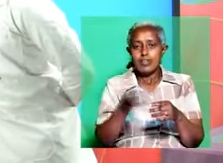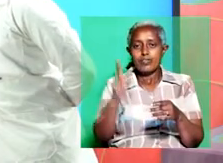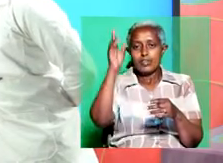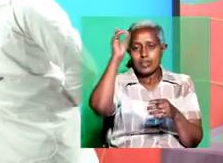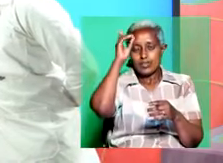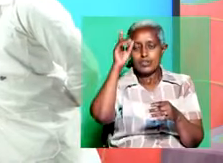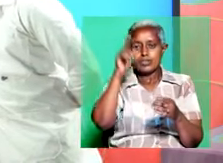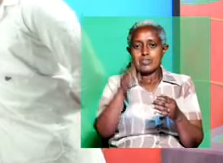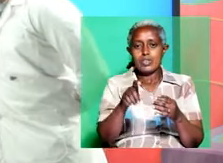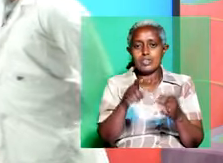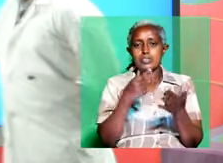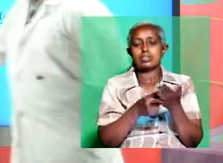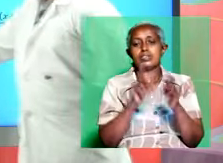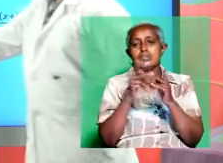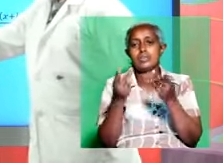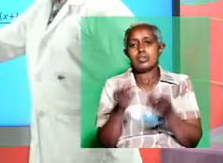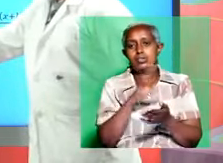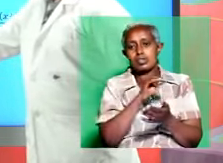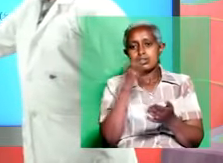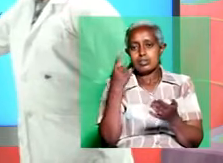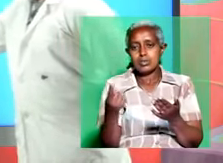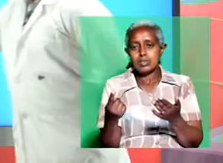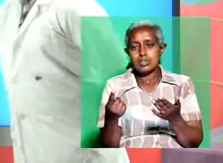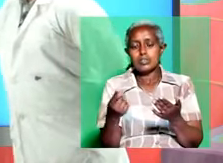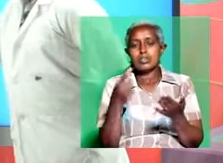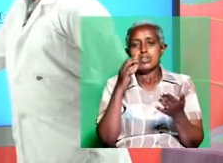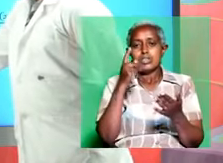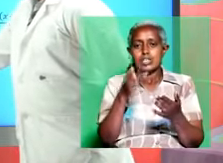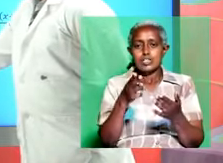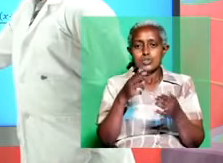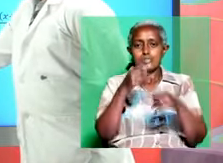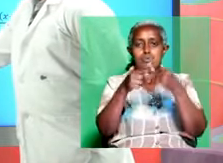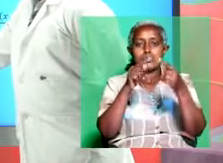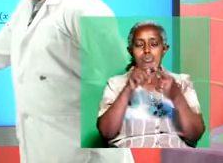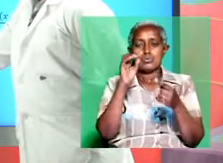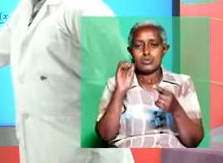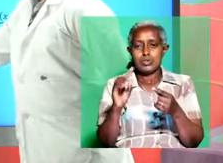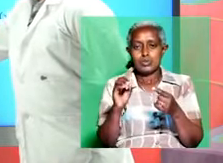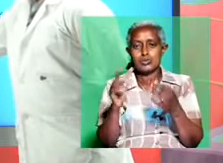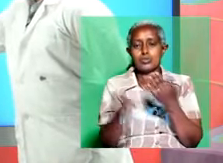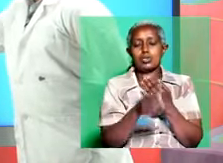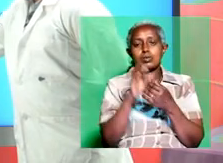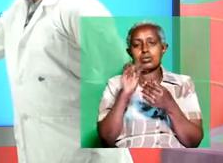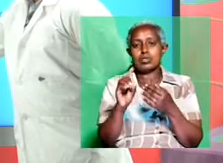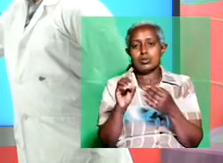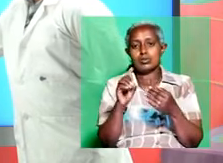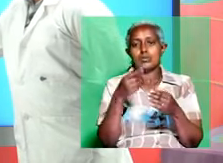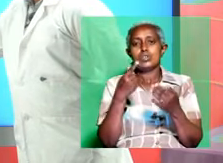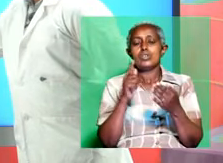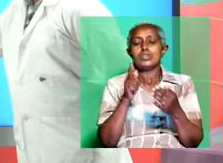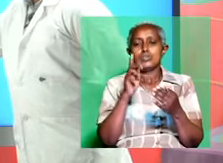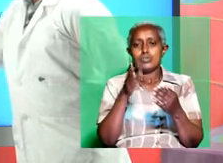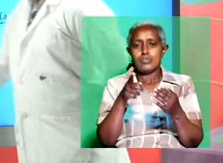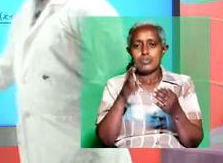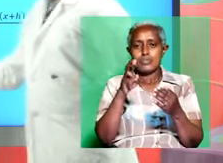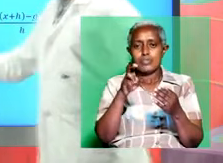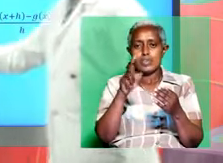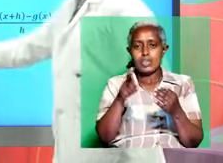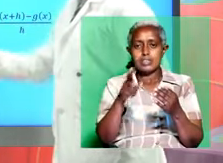of x, this part, and this one. When h goes to 0, this becomes 0. So you will have g of x